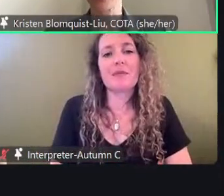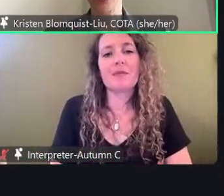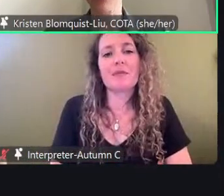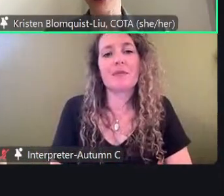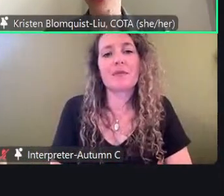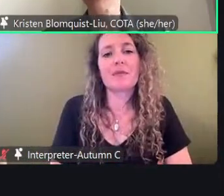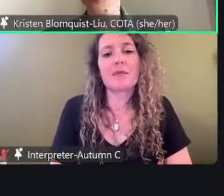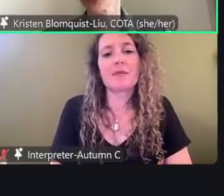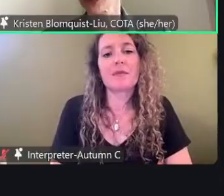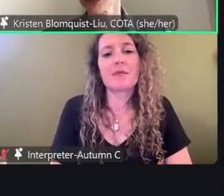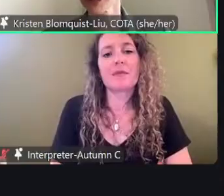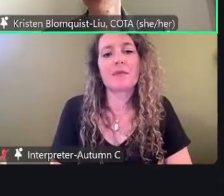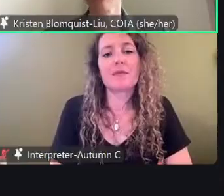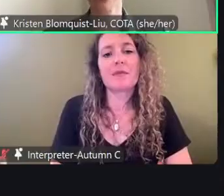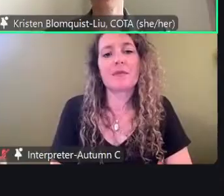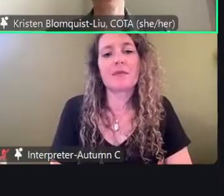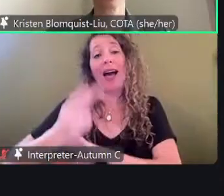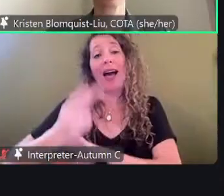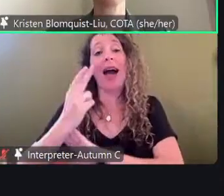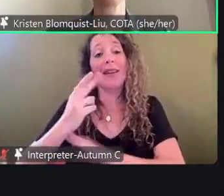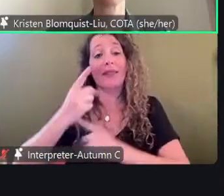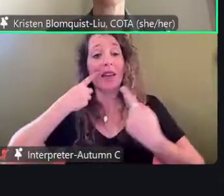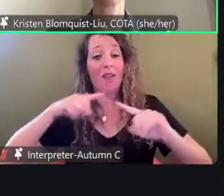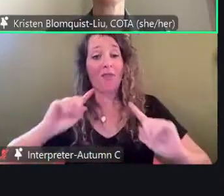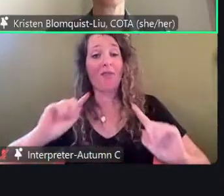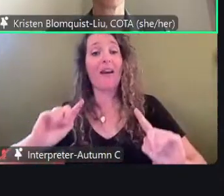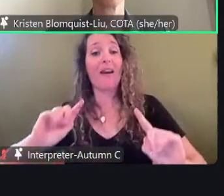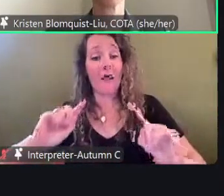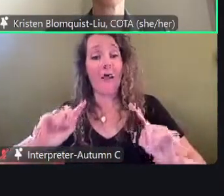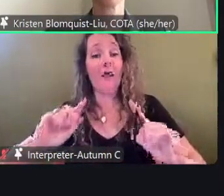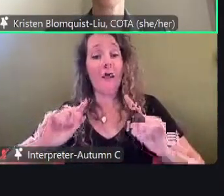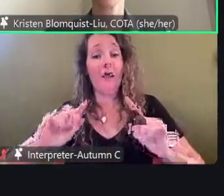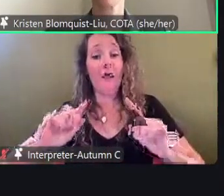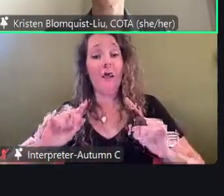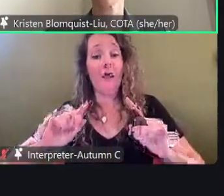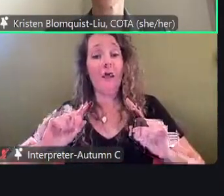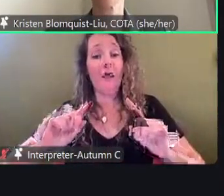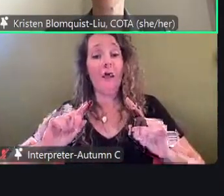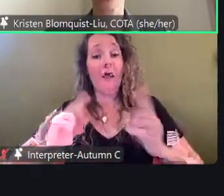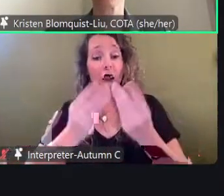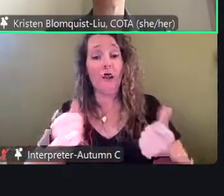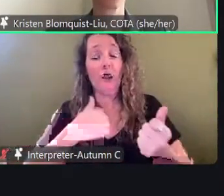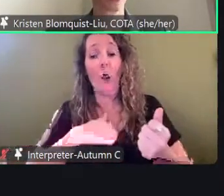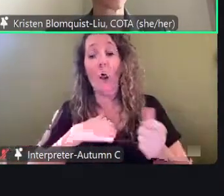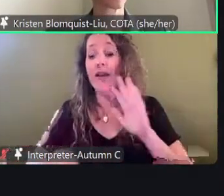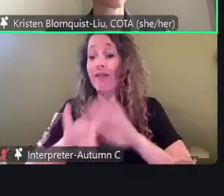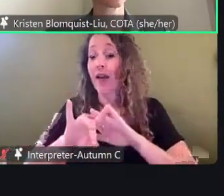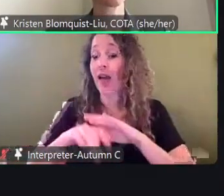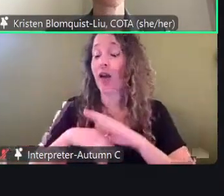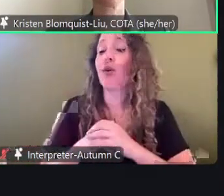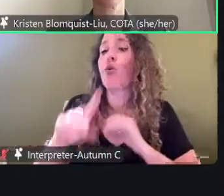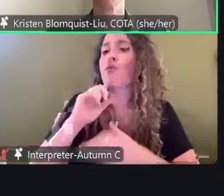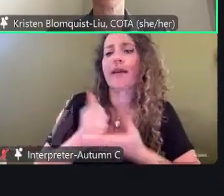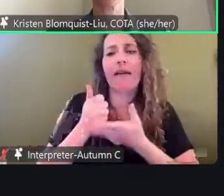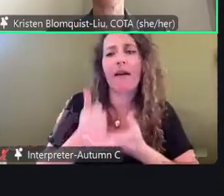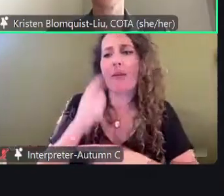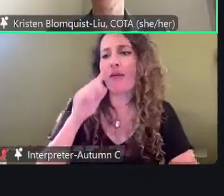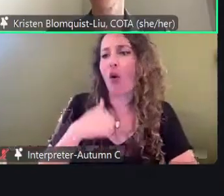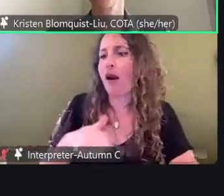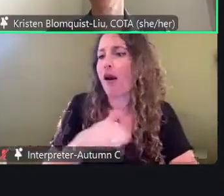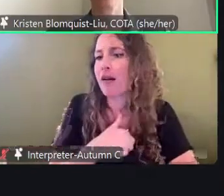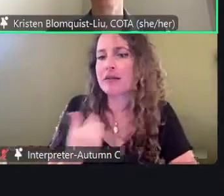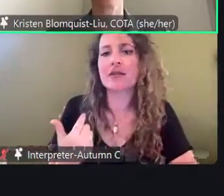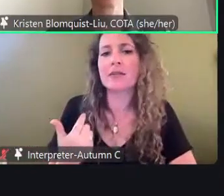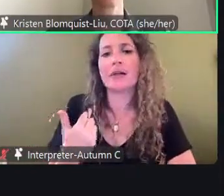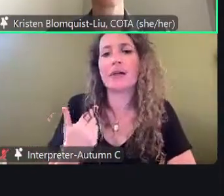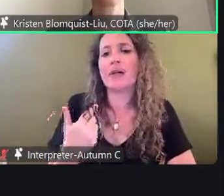cost, highly effective solutions that we found that have really been helpful for us to be able to